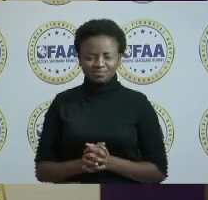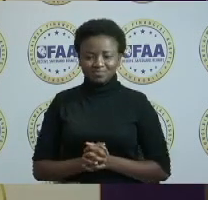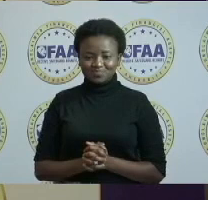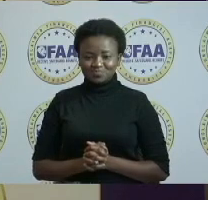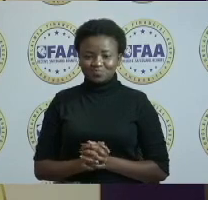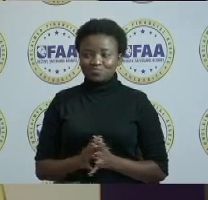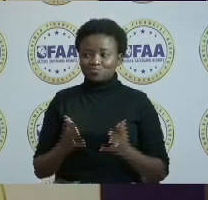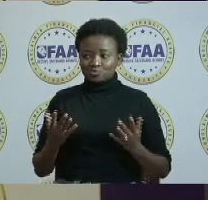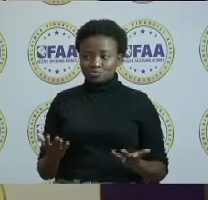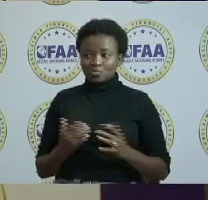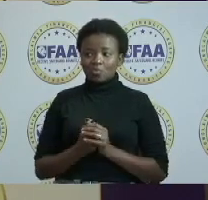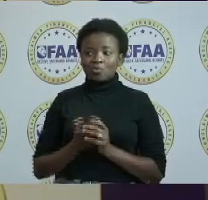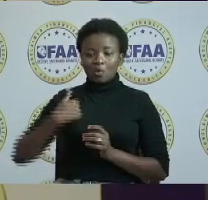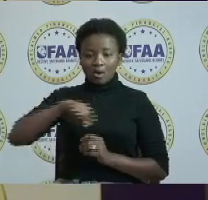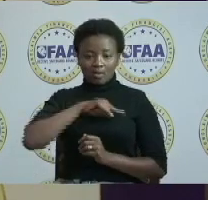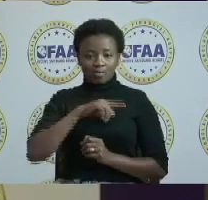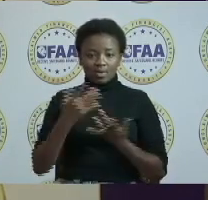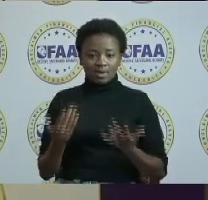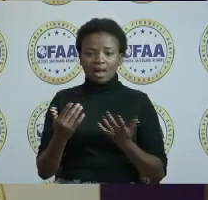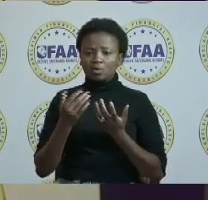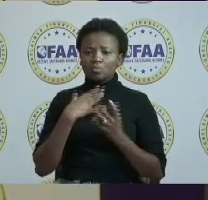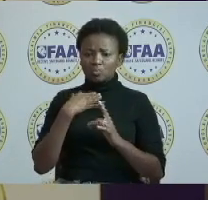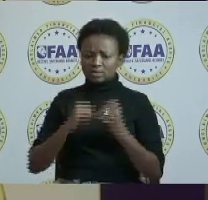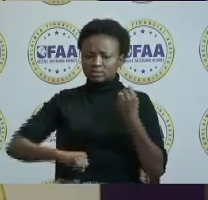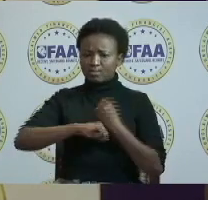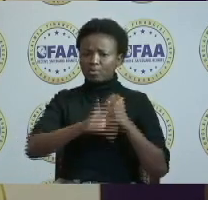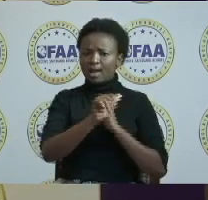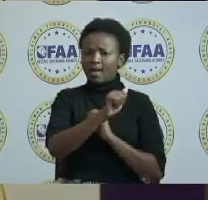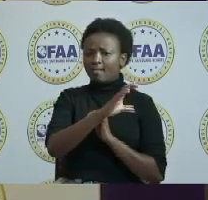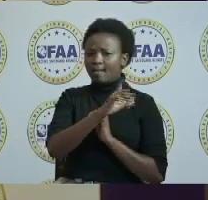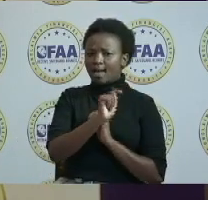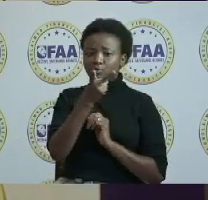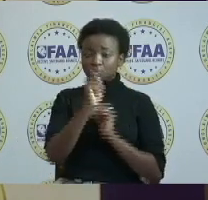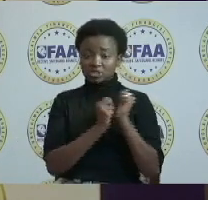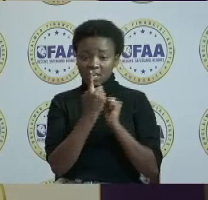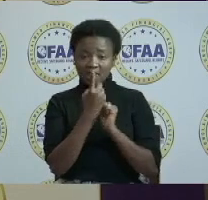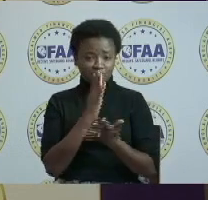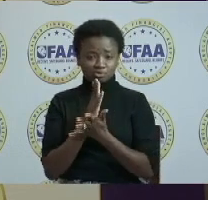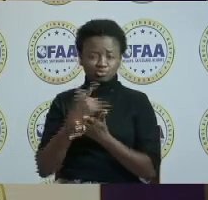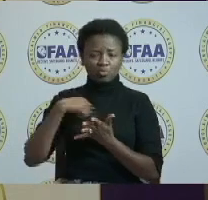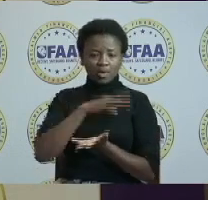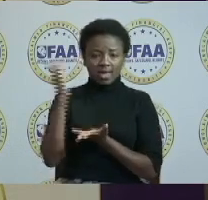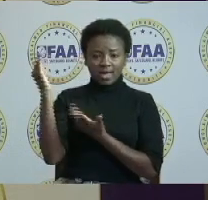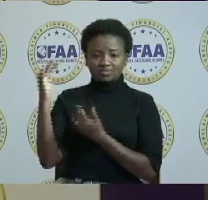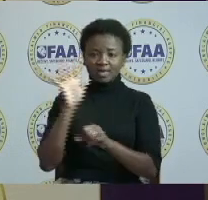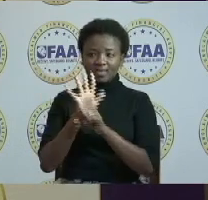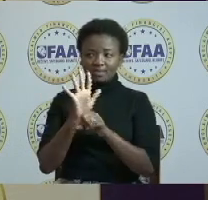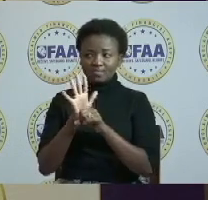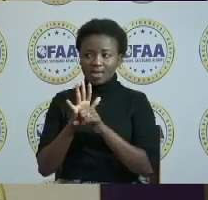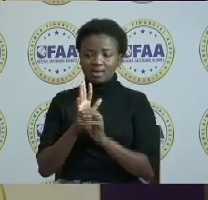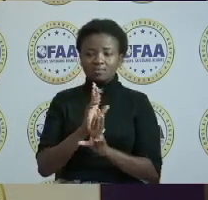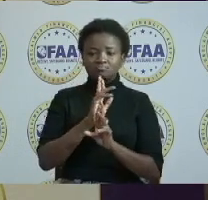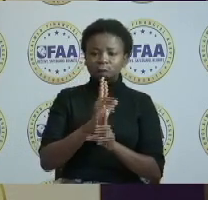in the spirit of UFAA's Act 2011, it is expected, among many other outcomes, that from this forum,